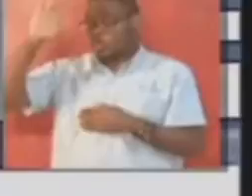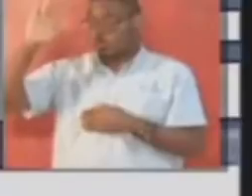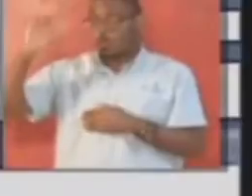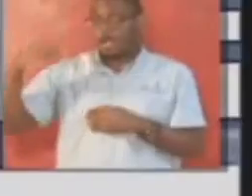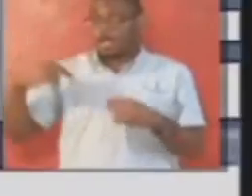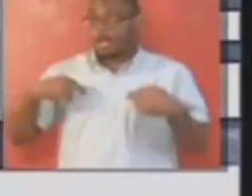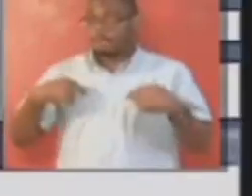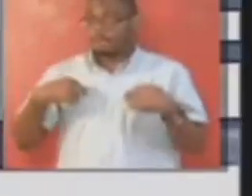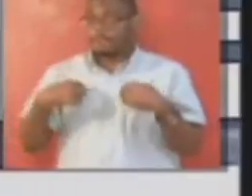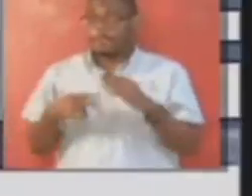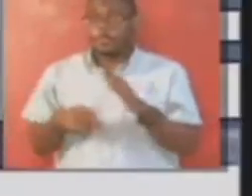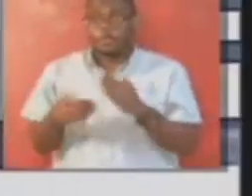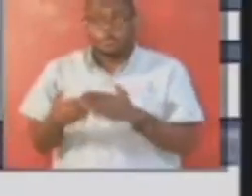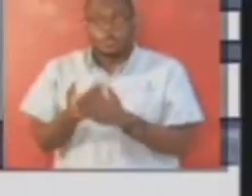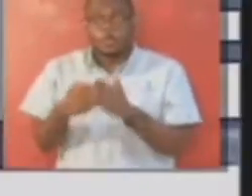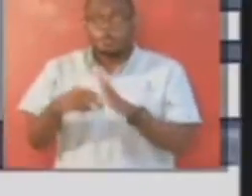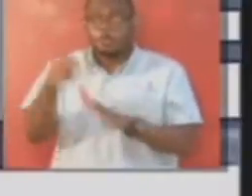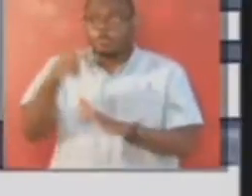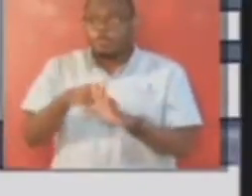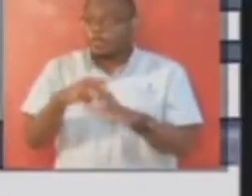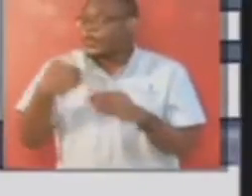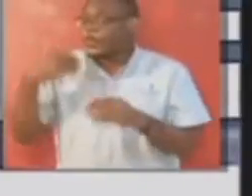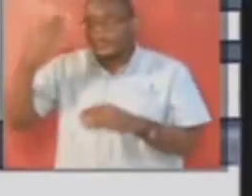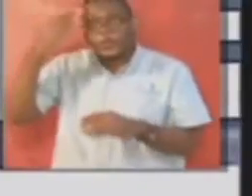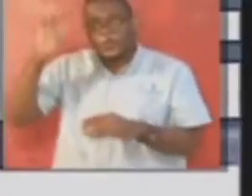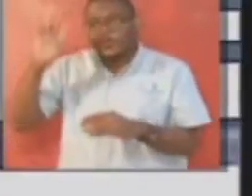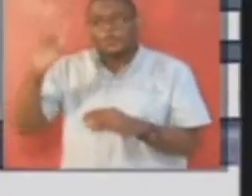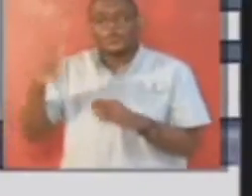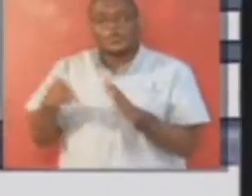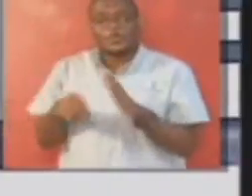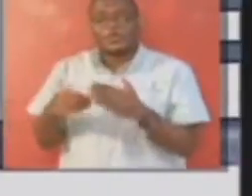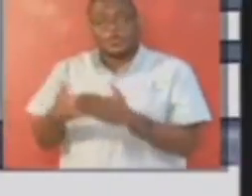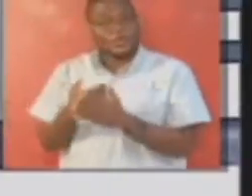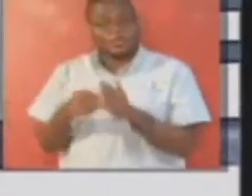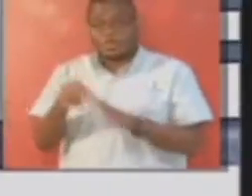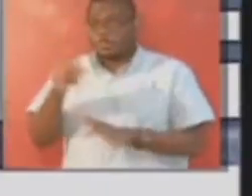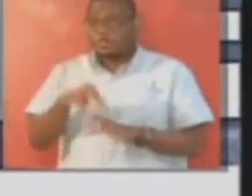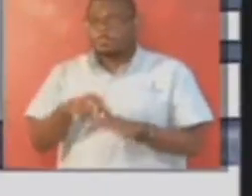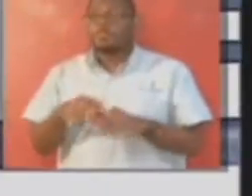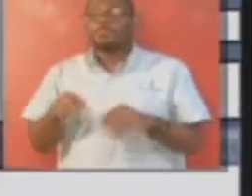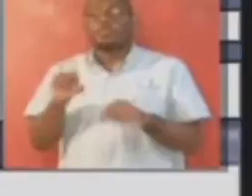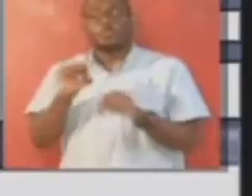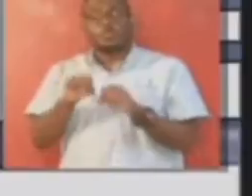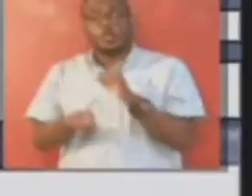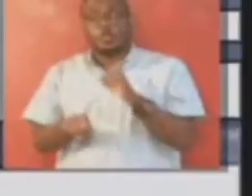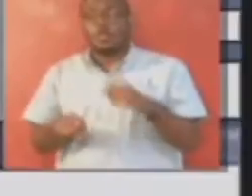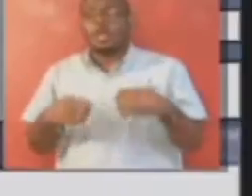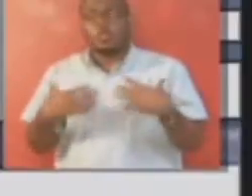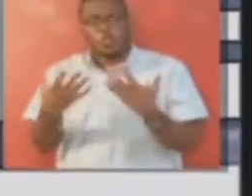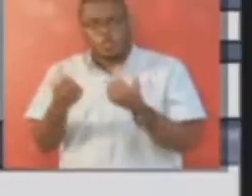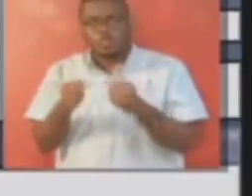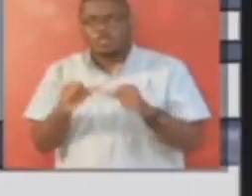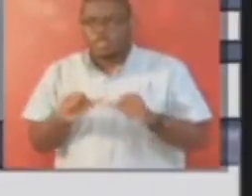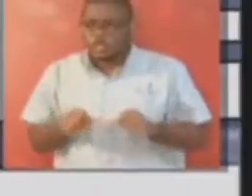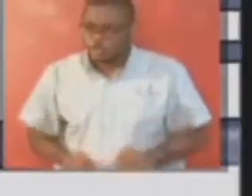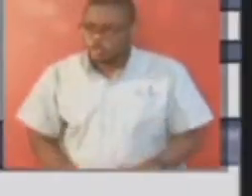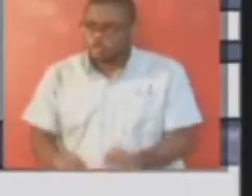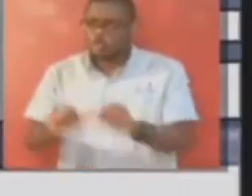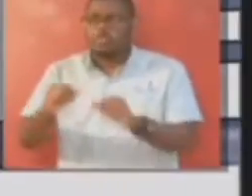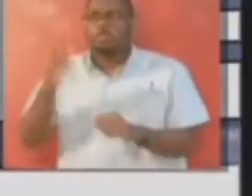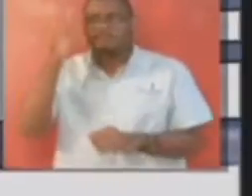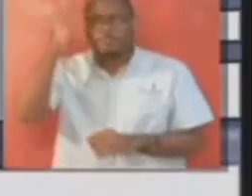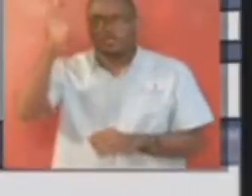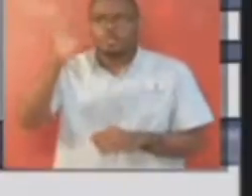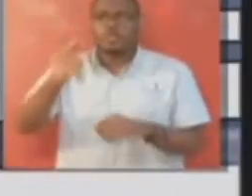could have existed in Trinidad and Tobago. So it's something that we really want to move forward with as a national